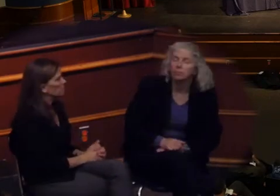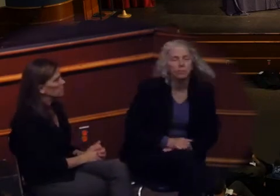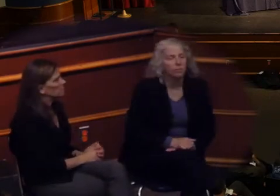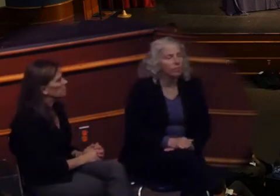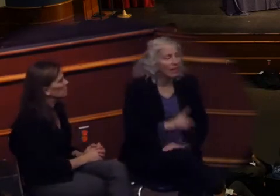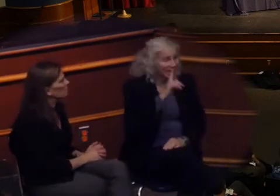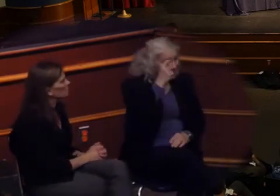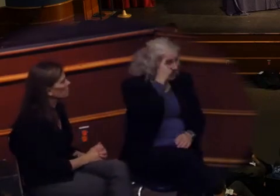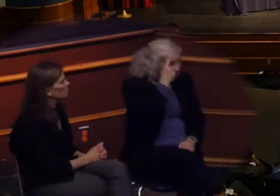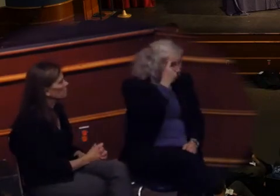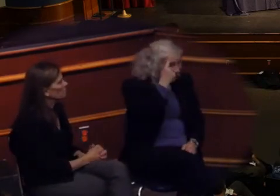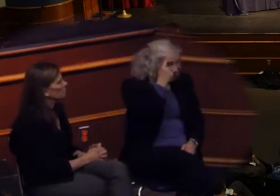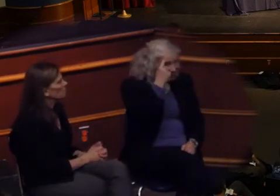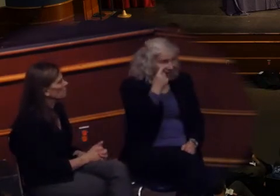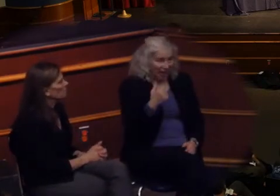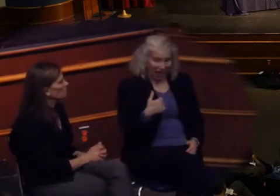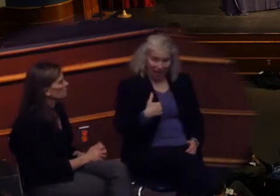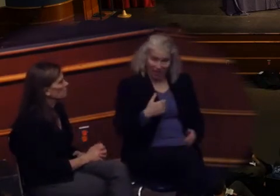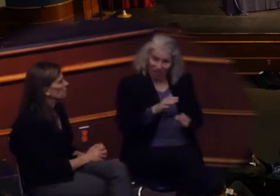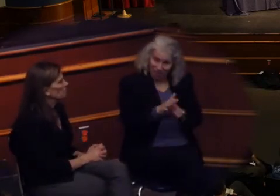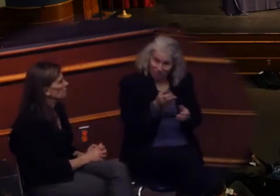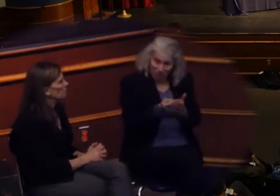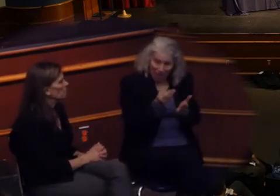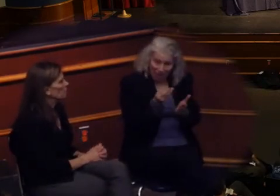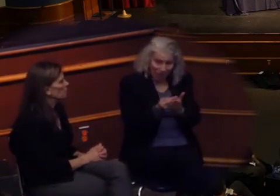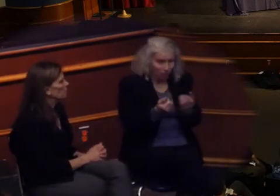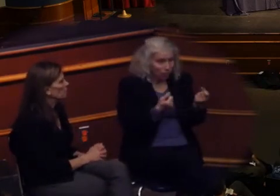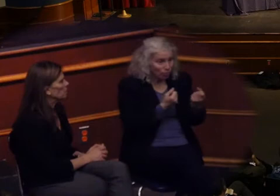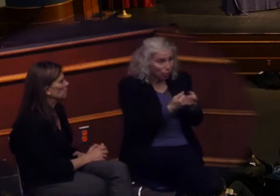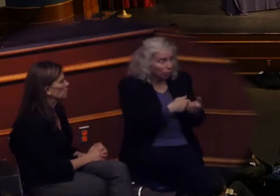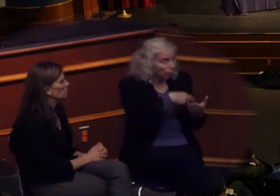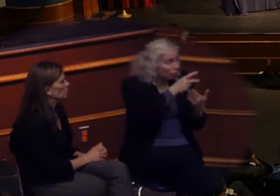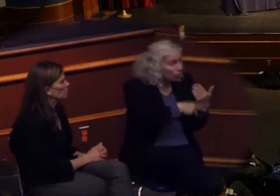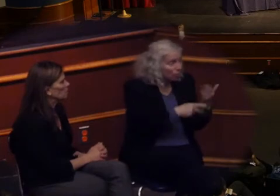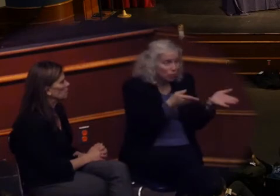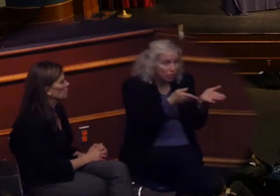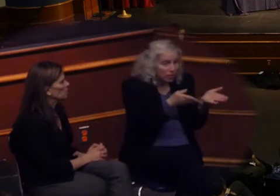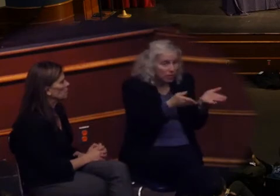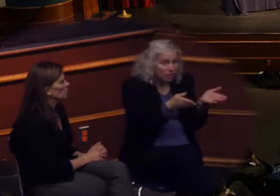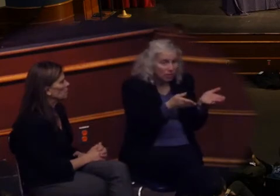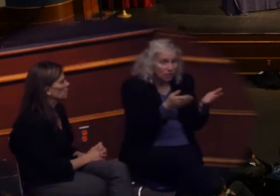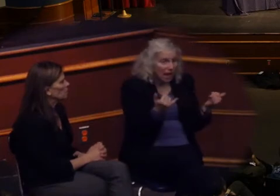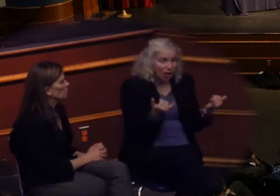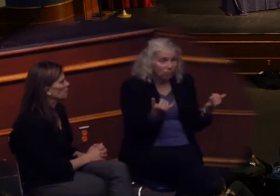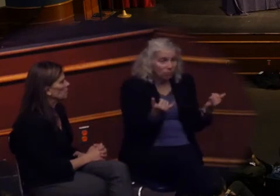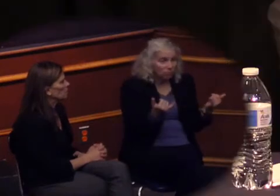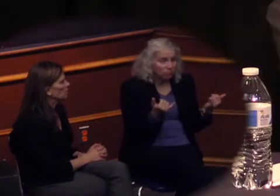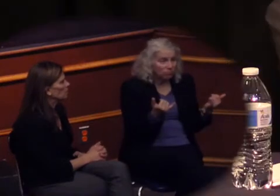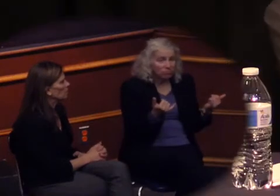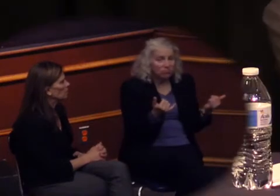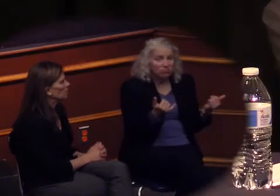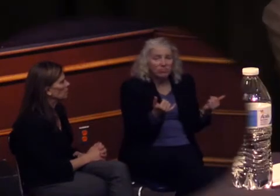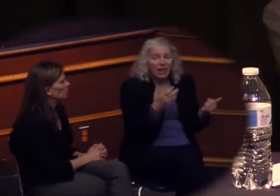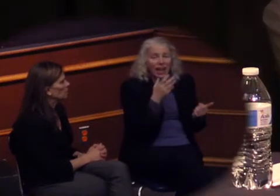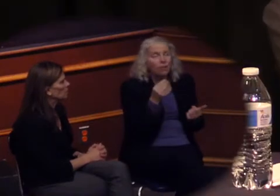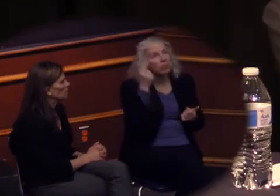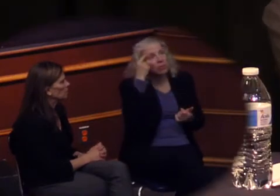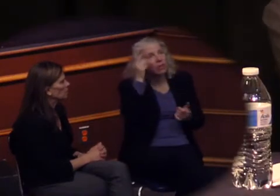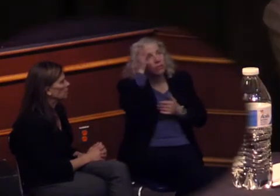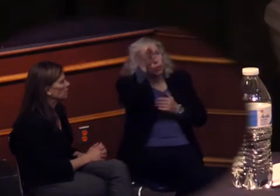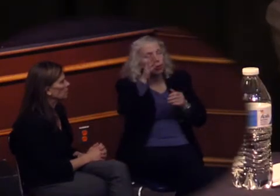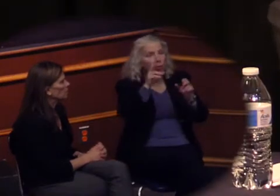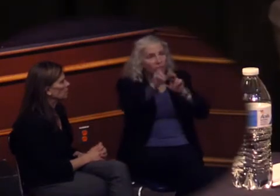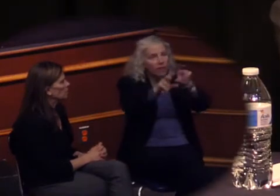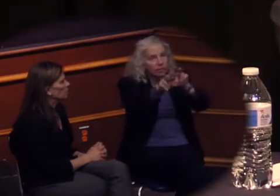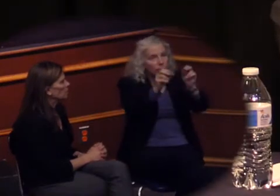State government does not have the revenue it needs to support the level of programs and services we have today, let alone some of the investments we need to